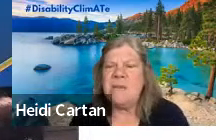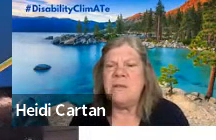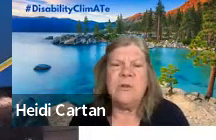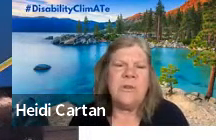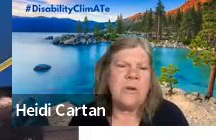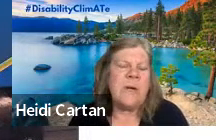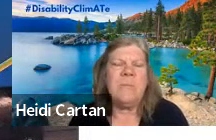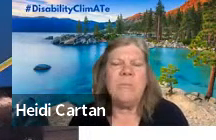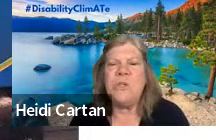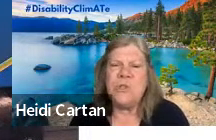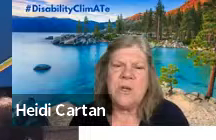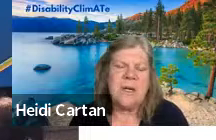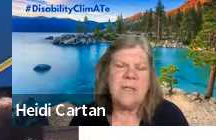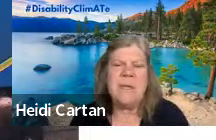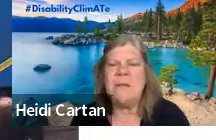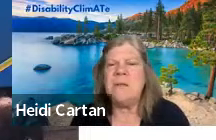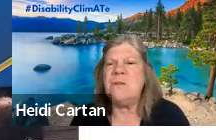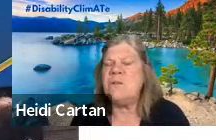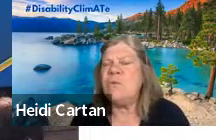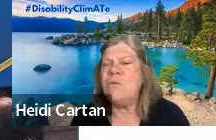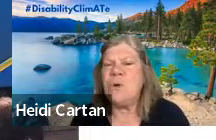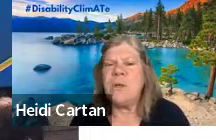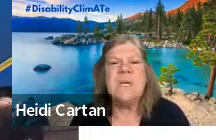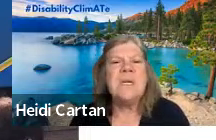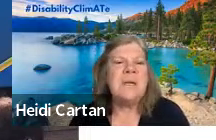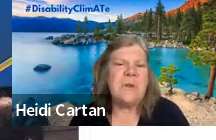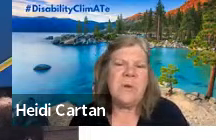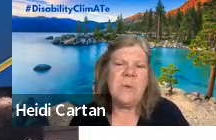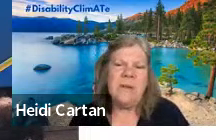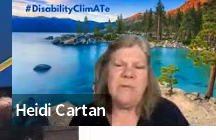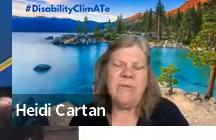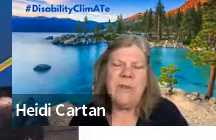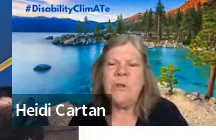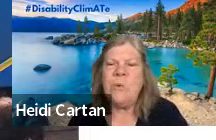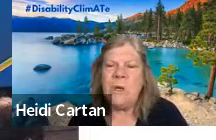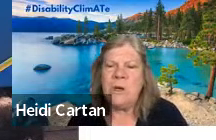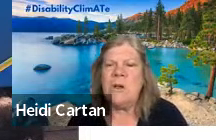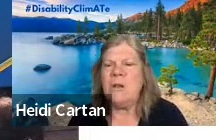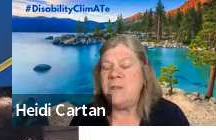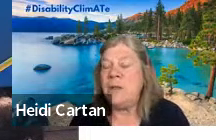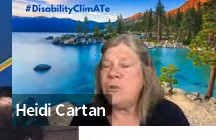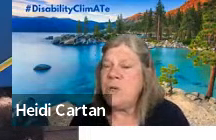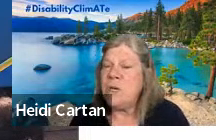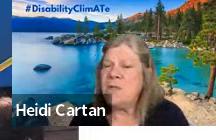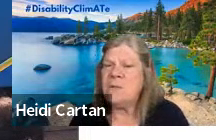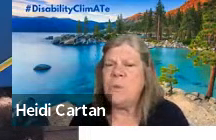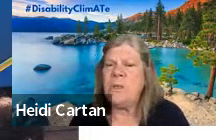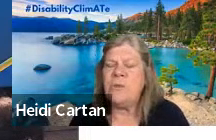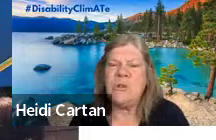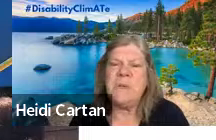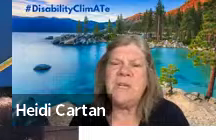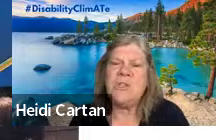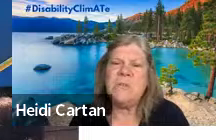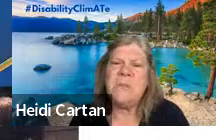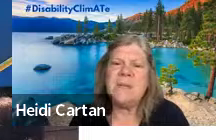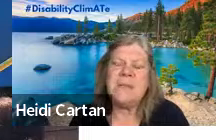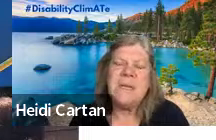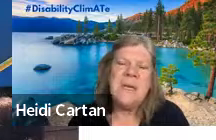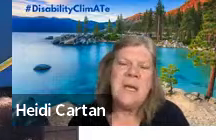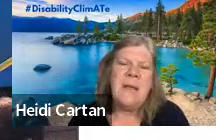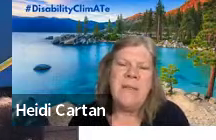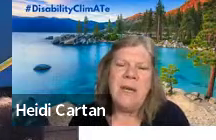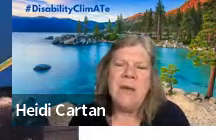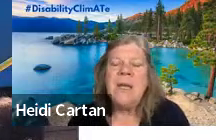And he has learned the correct moisture content and so forth so that we can fill what are called cell trays with the germination